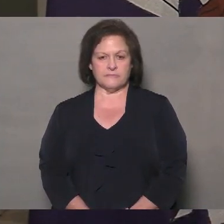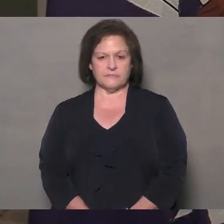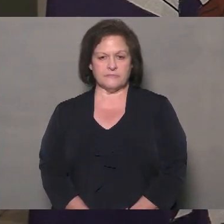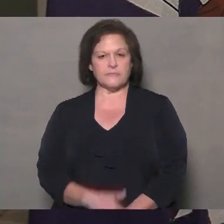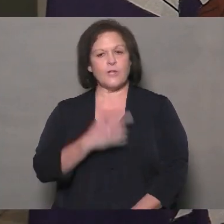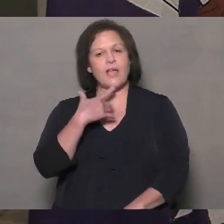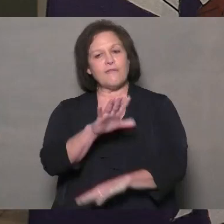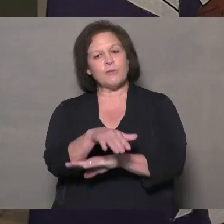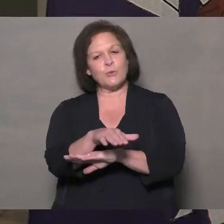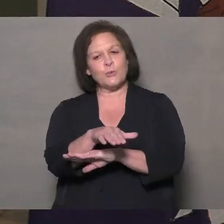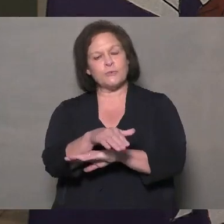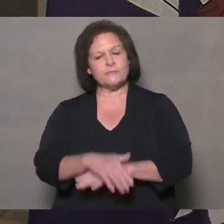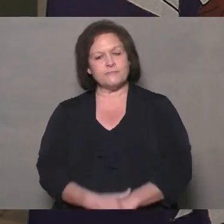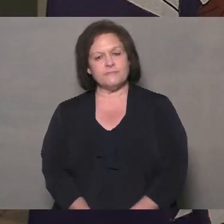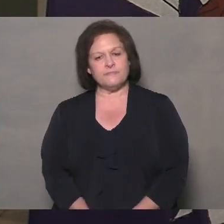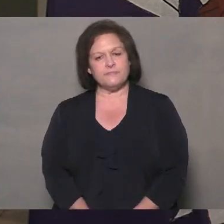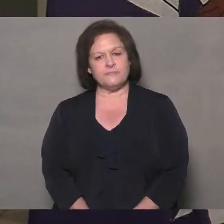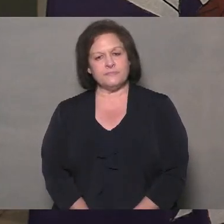Good afternoon.